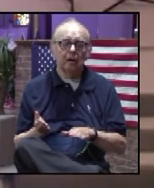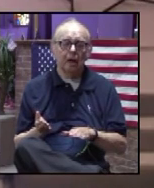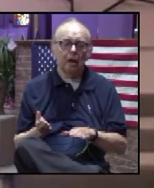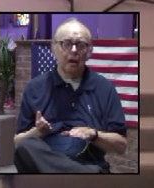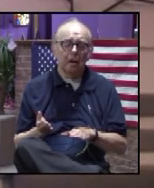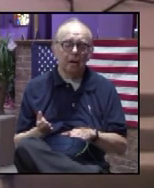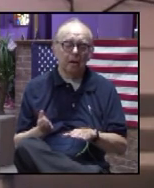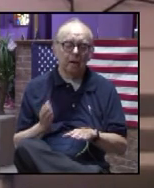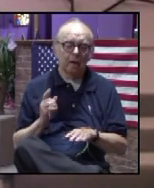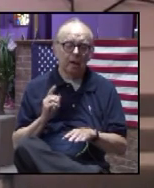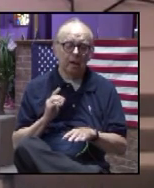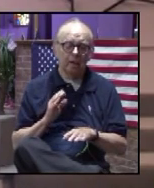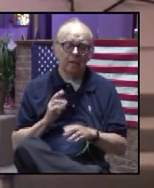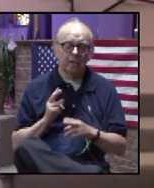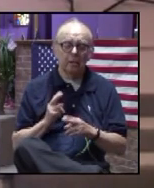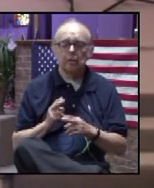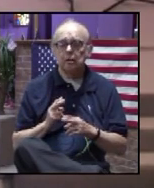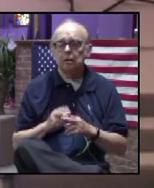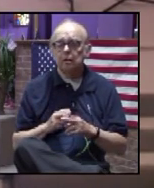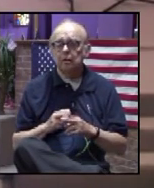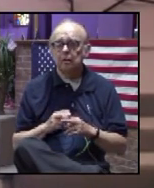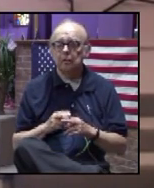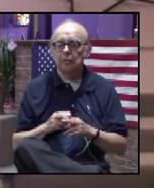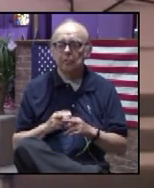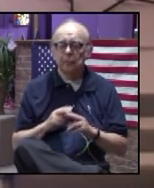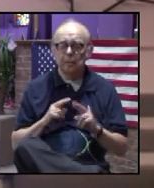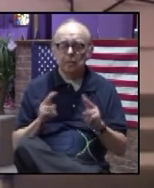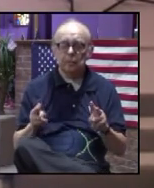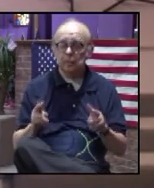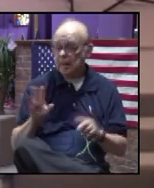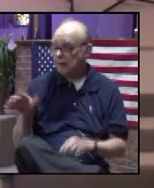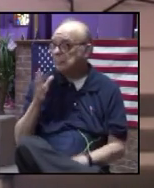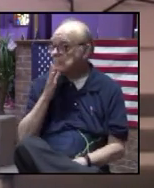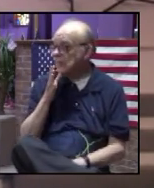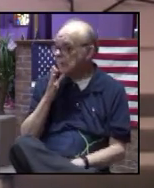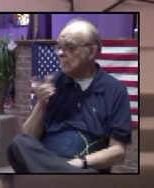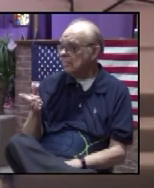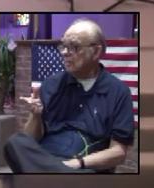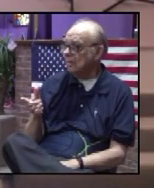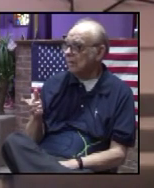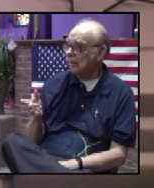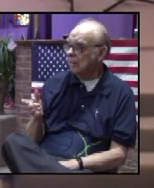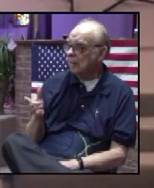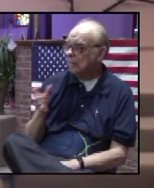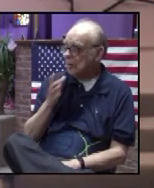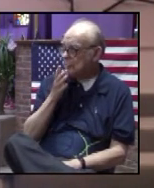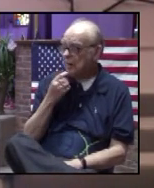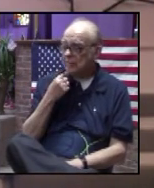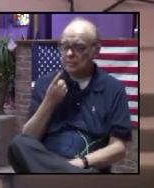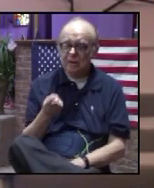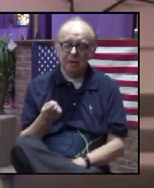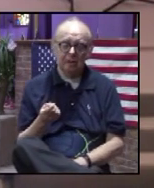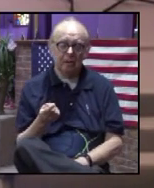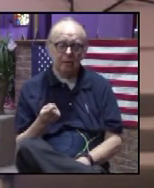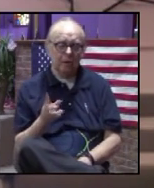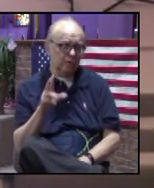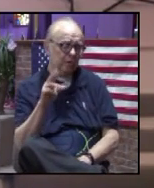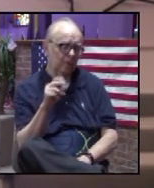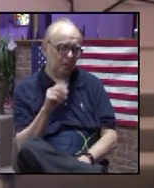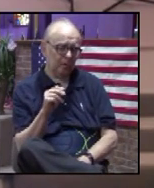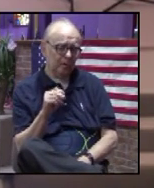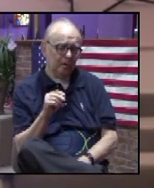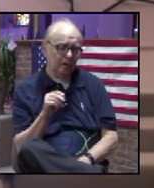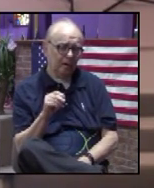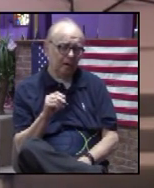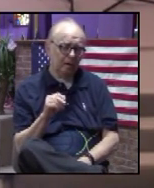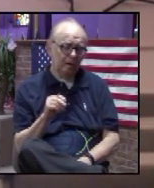And they called it and they looked at the mother. And she said, no.